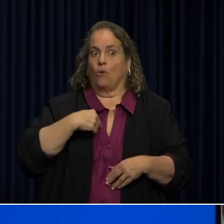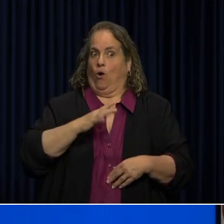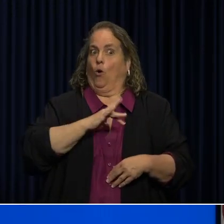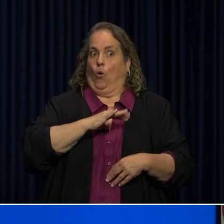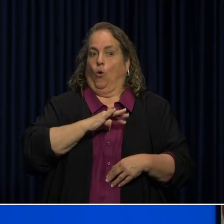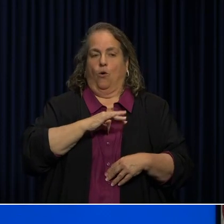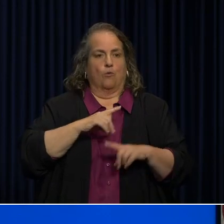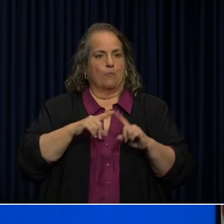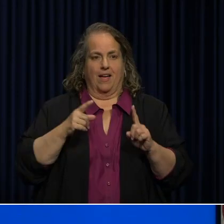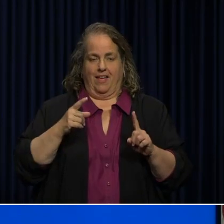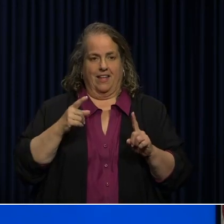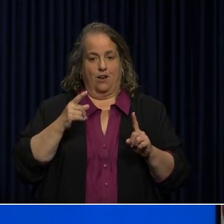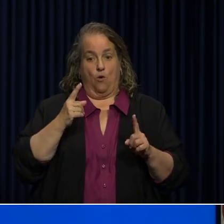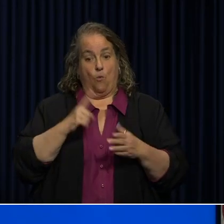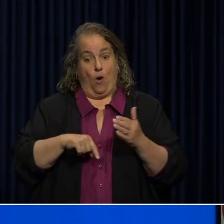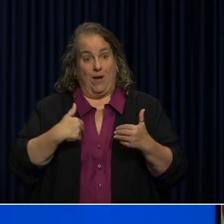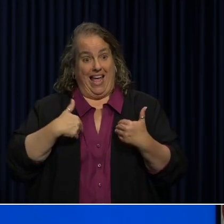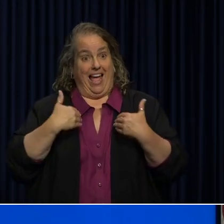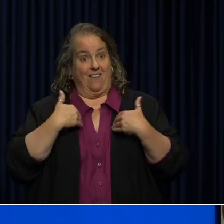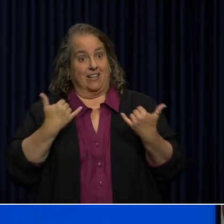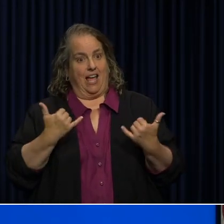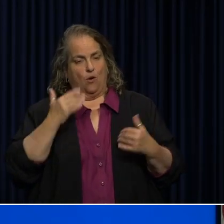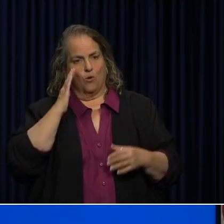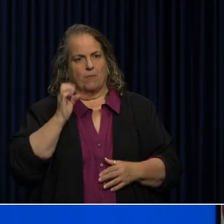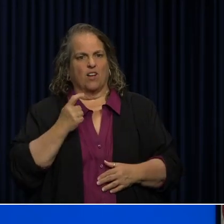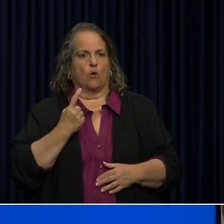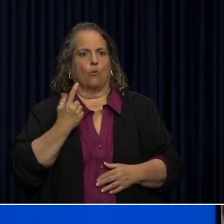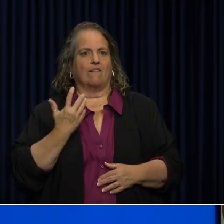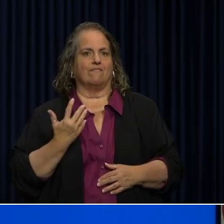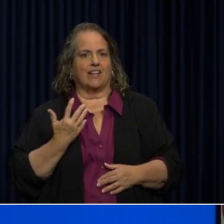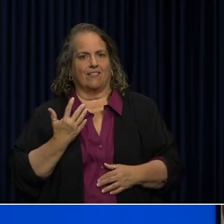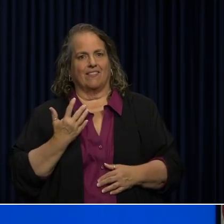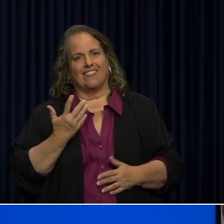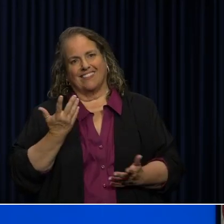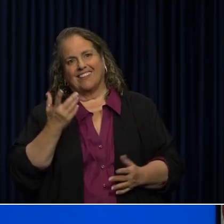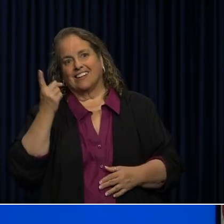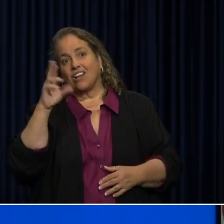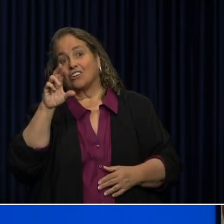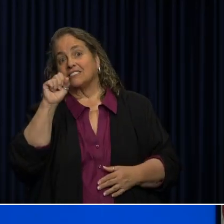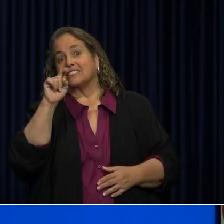other day. Somewhere on that, we have he's saying kind of.